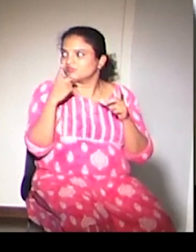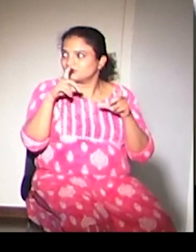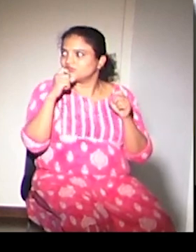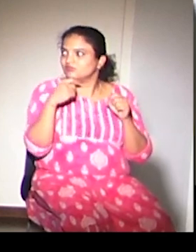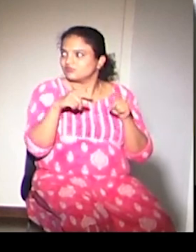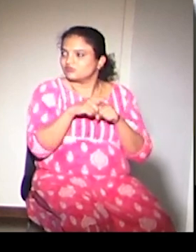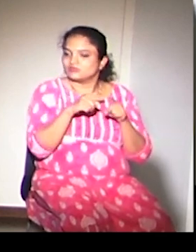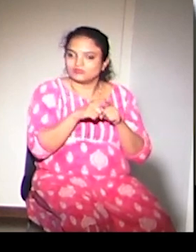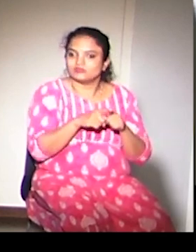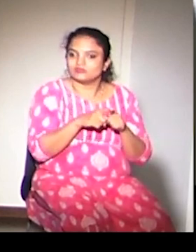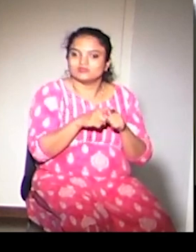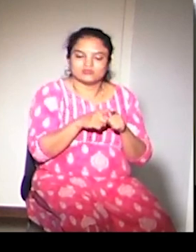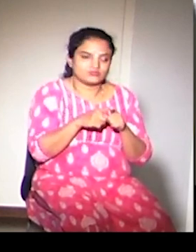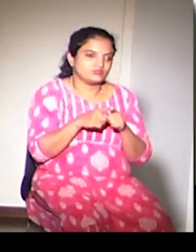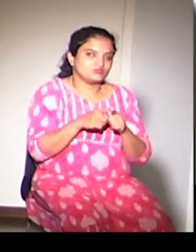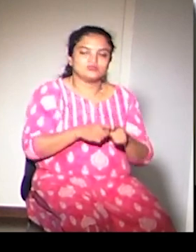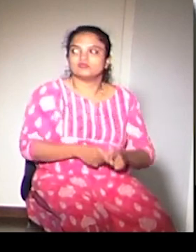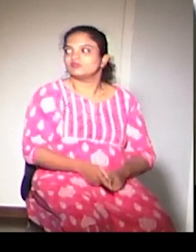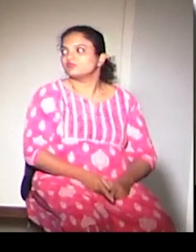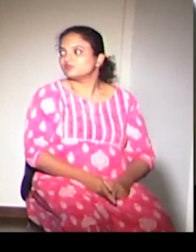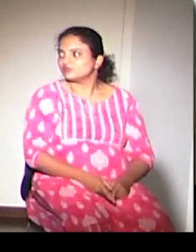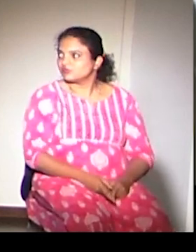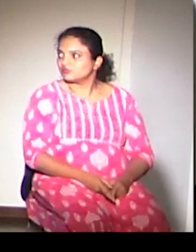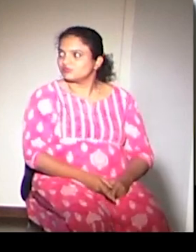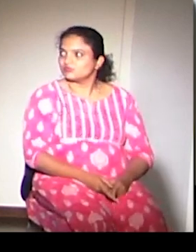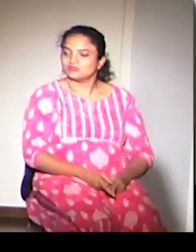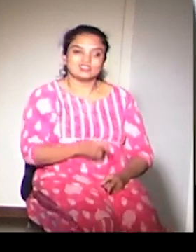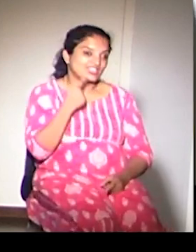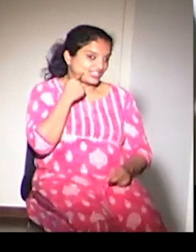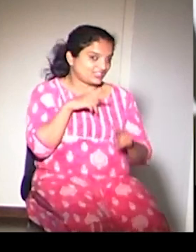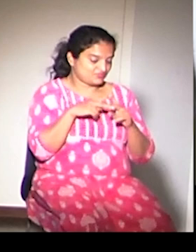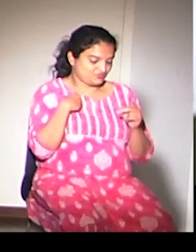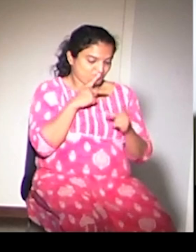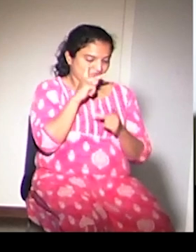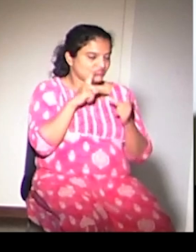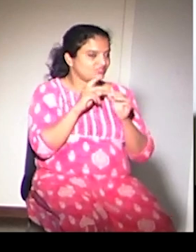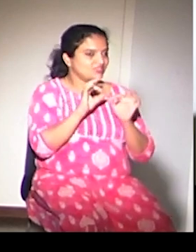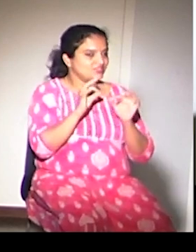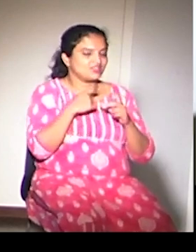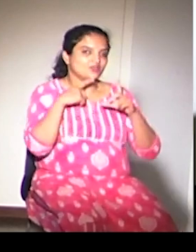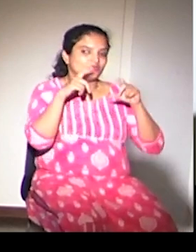a problem for a photographer, especially not a professional photographer too.